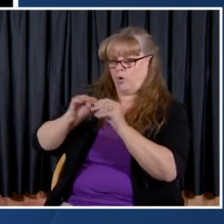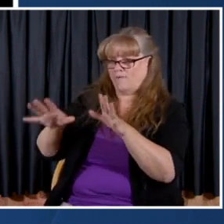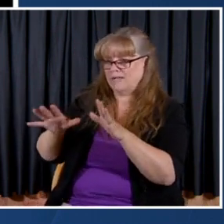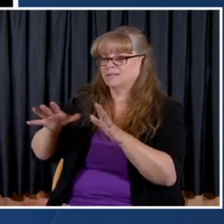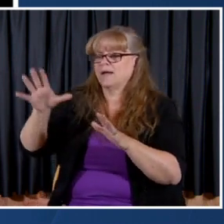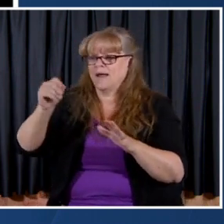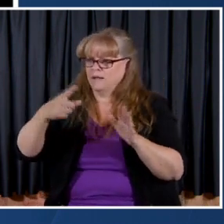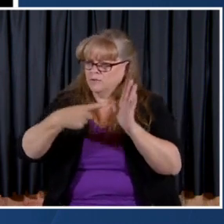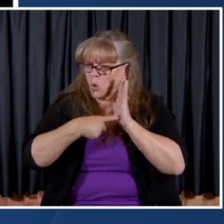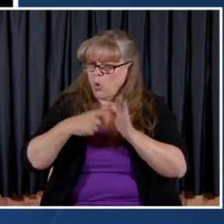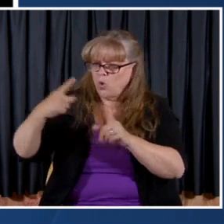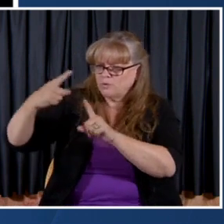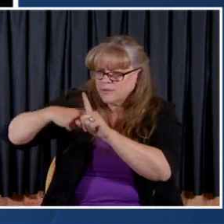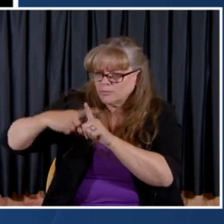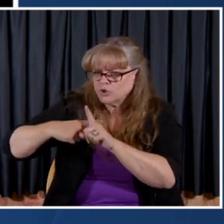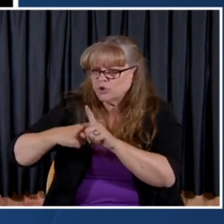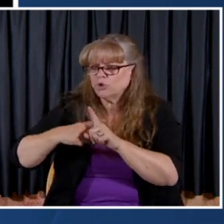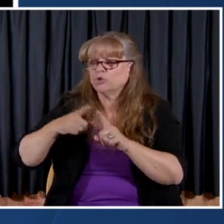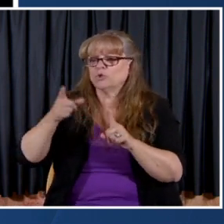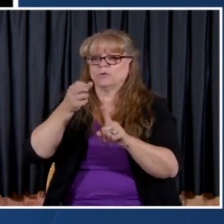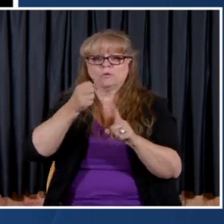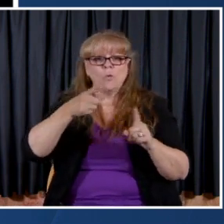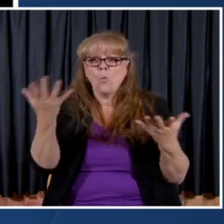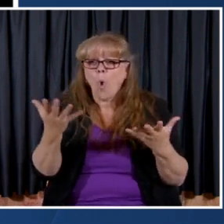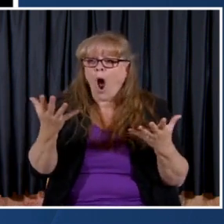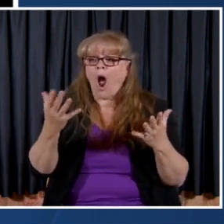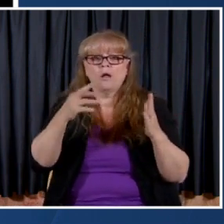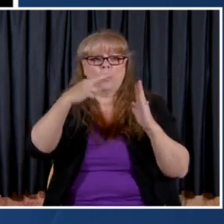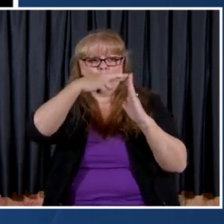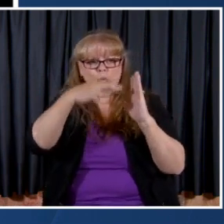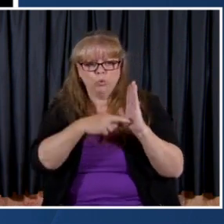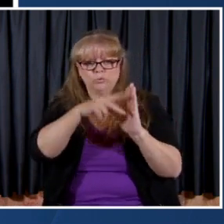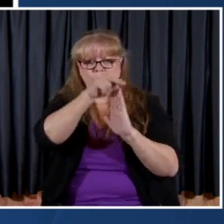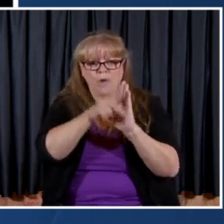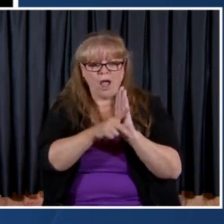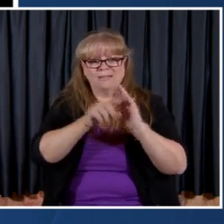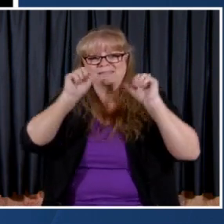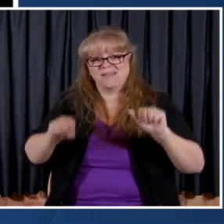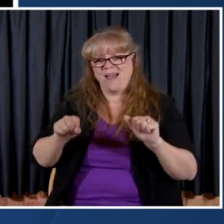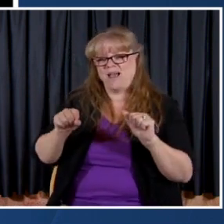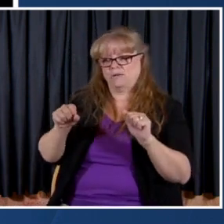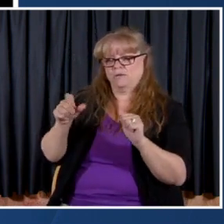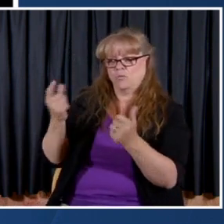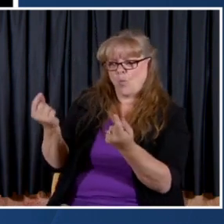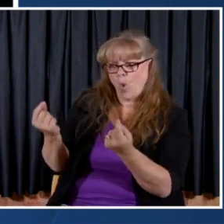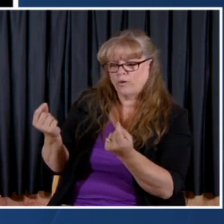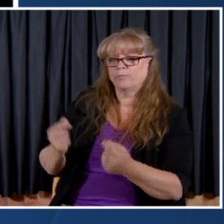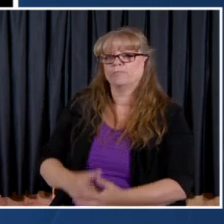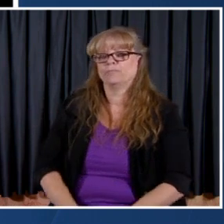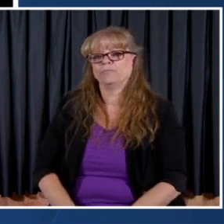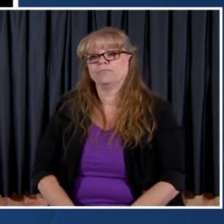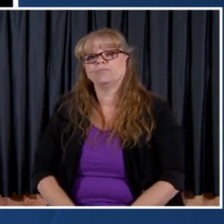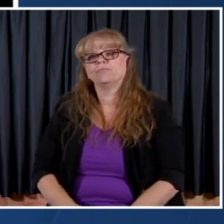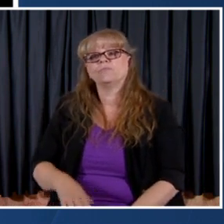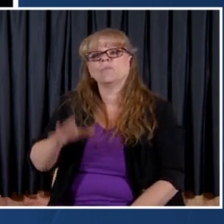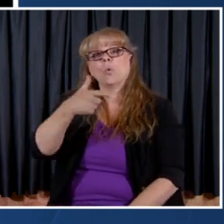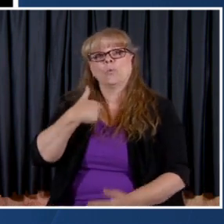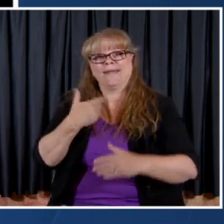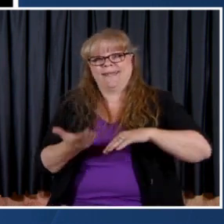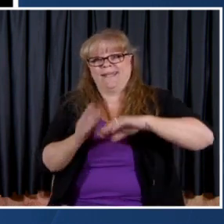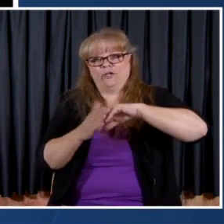care facilities. And as we ramp up testing, the asymptomatic workers and residents of senior care facilities continue to be one of the